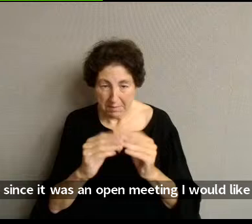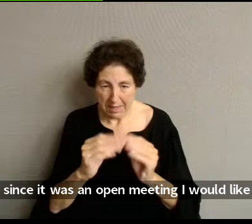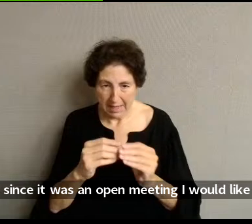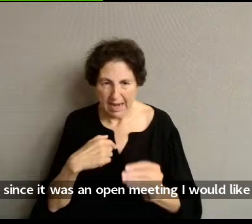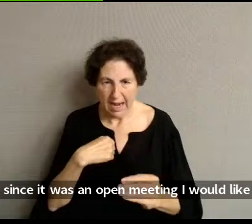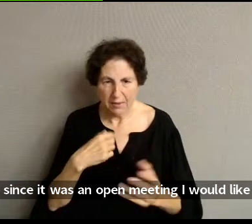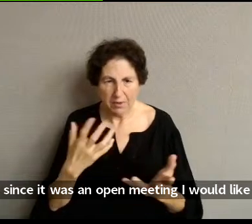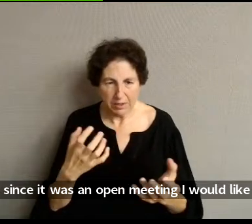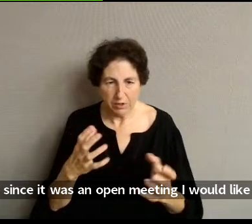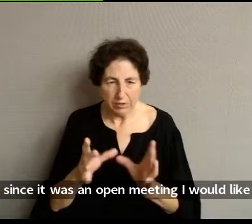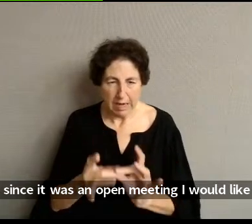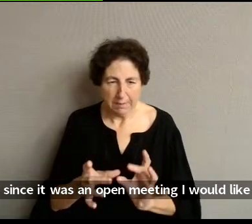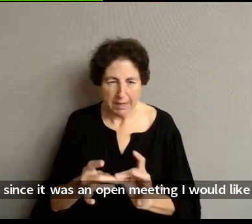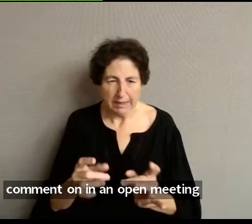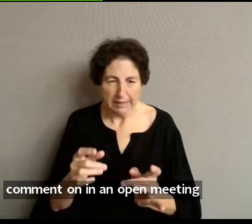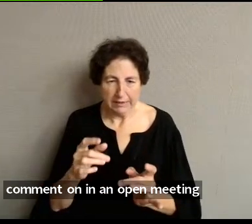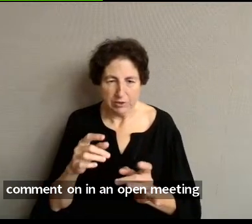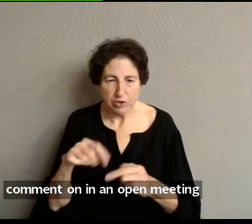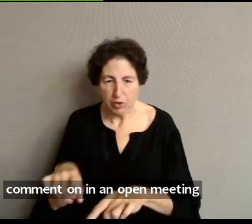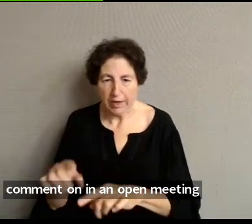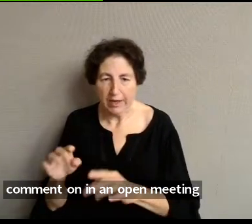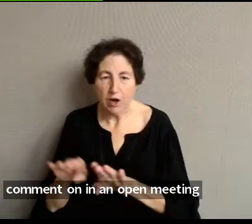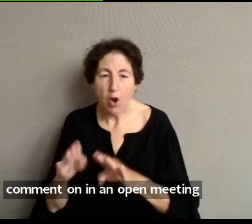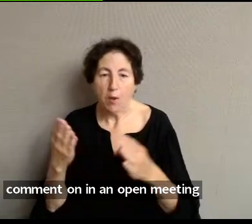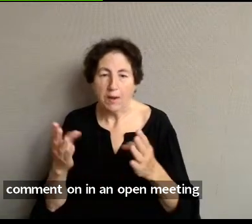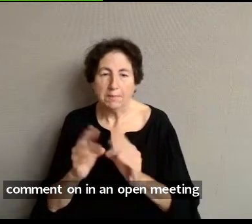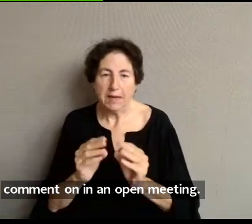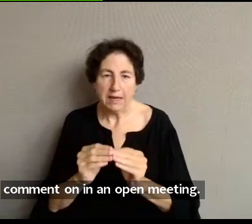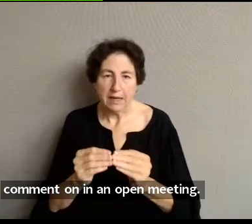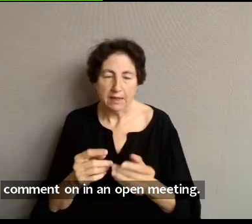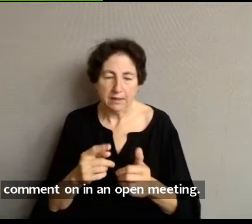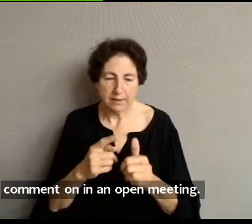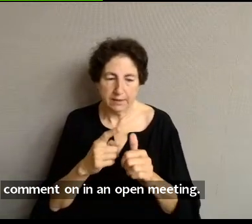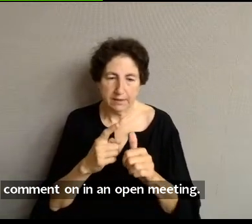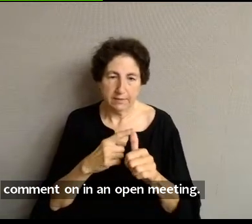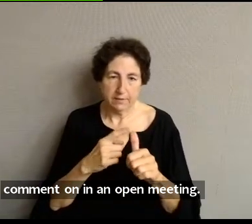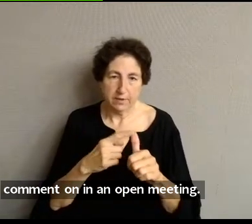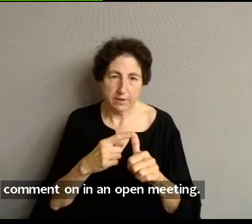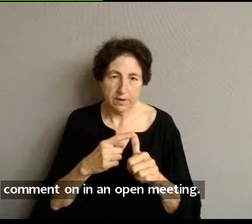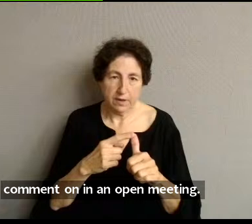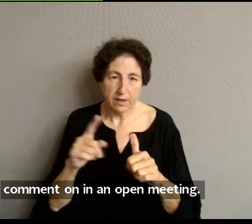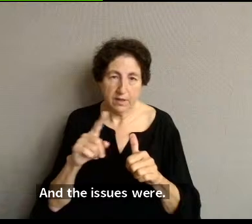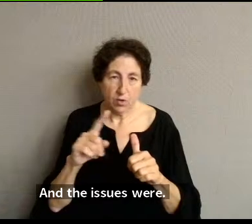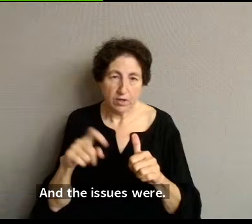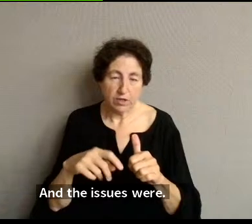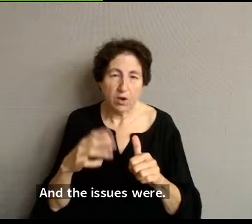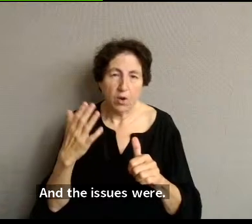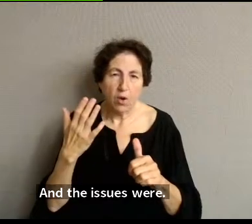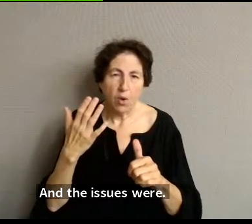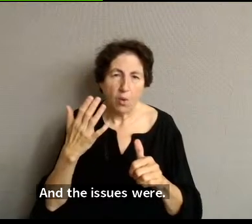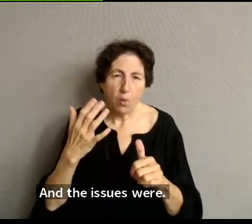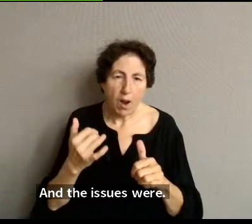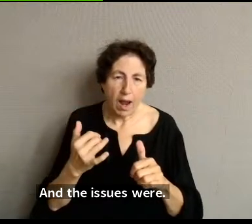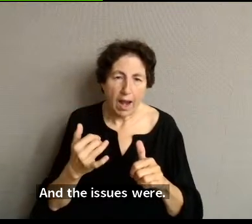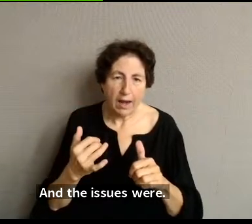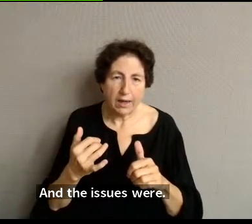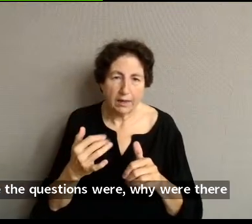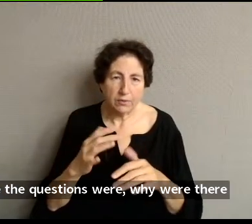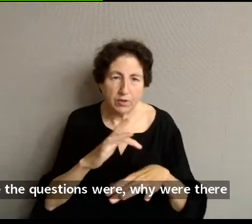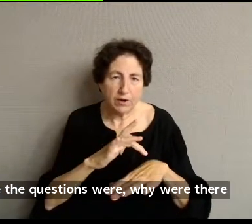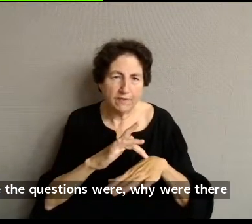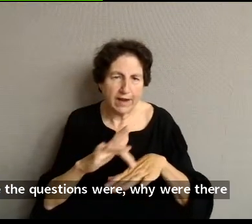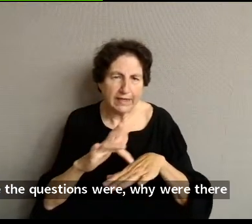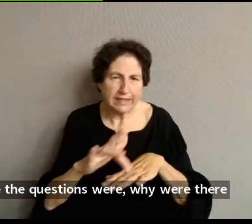an open meeting. And the issues were that the questions were, why were there certain vacancies in